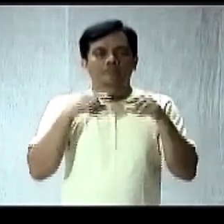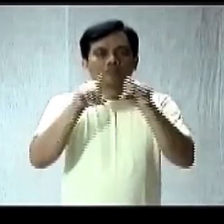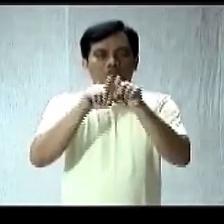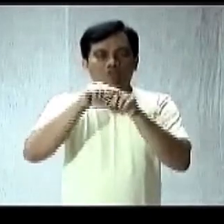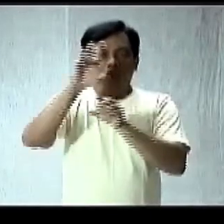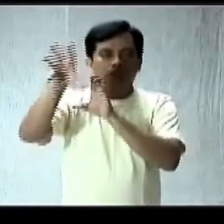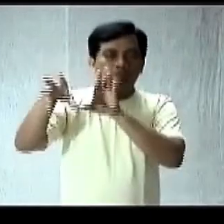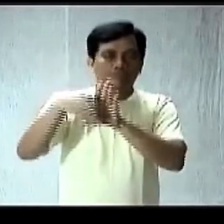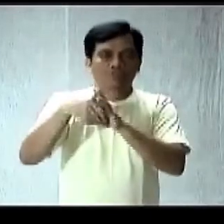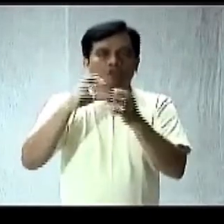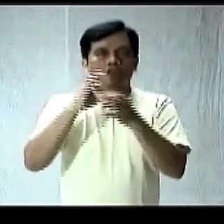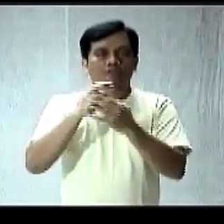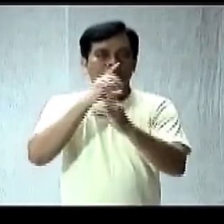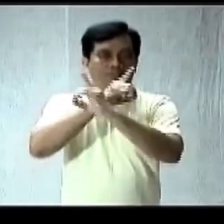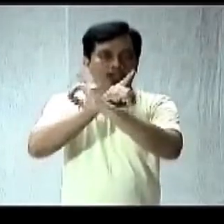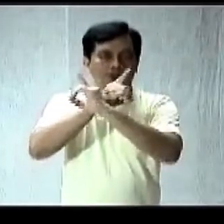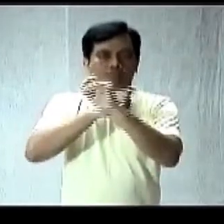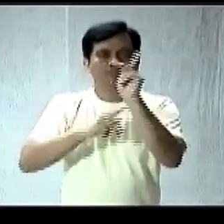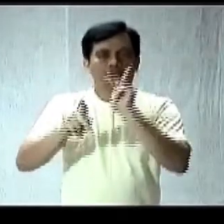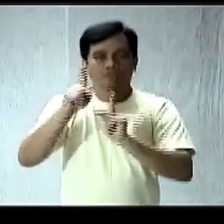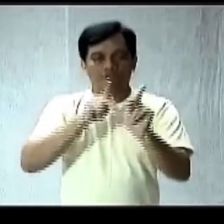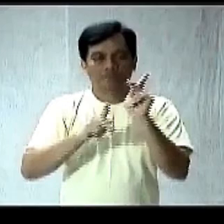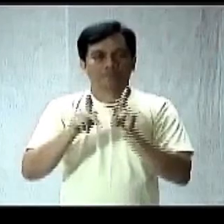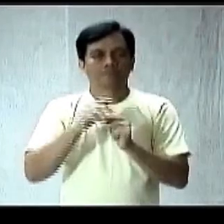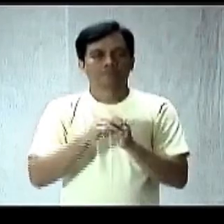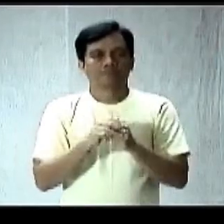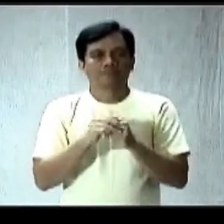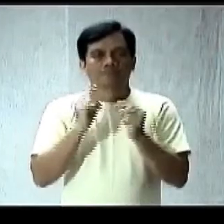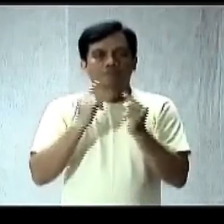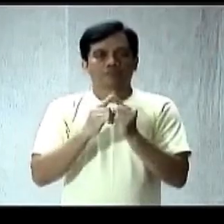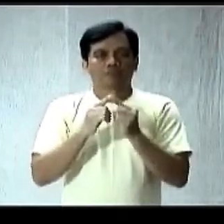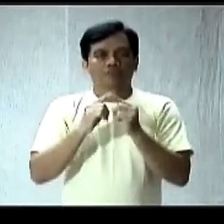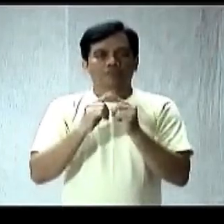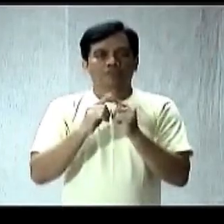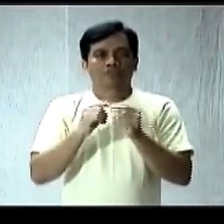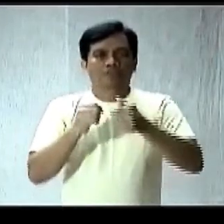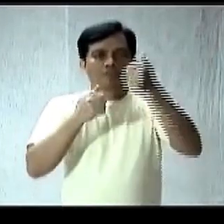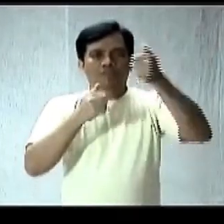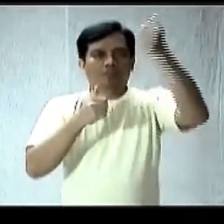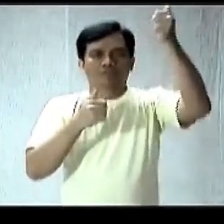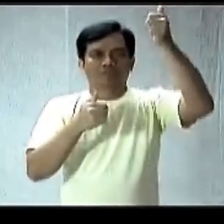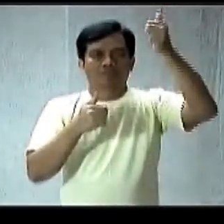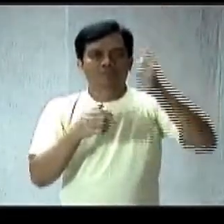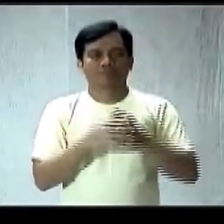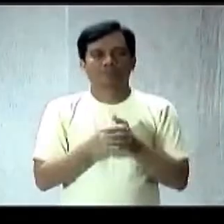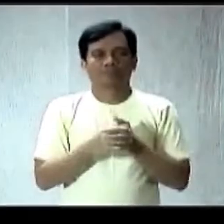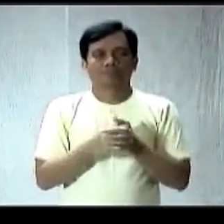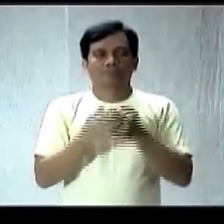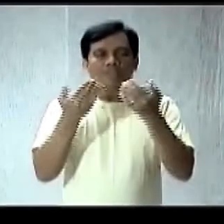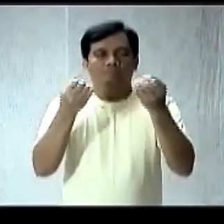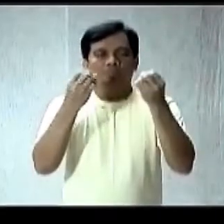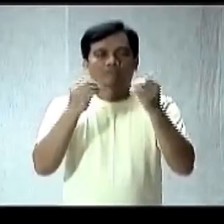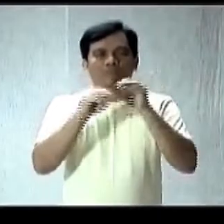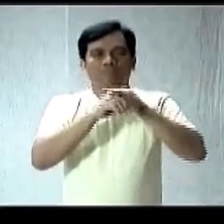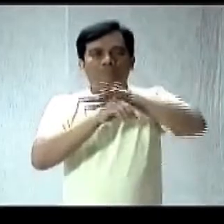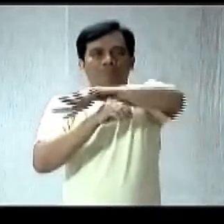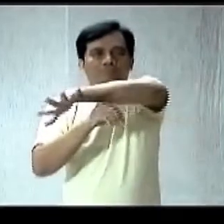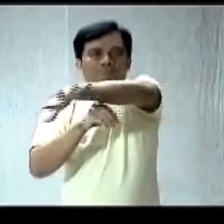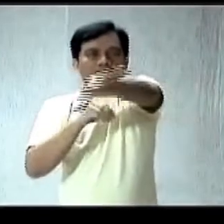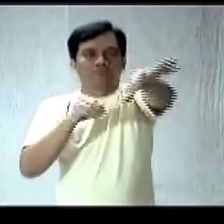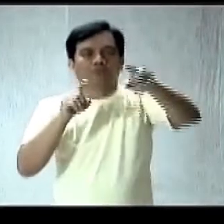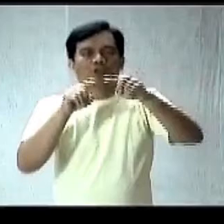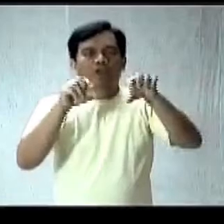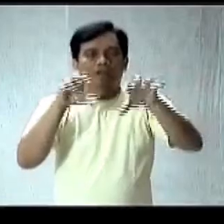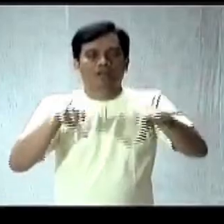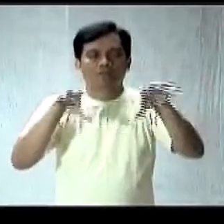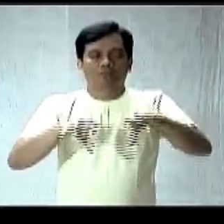and also the involvement of the persons with disabilities themselves to be the champions. There has been a spin-off from